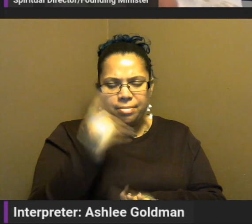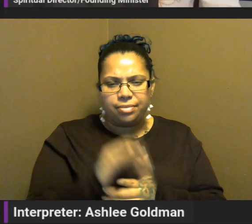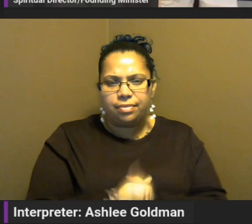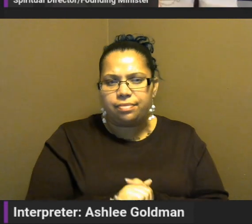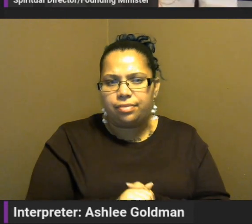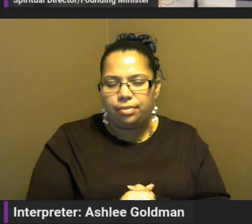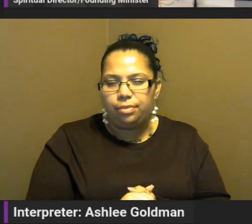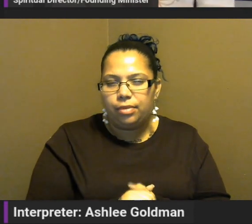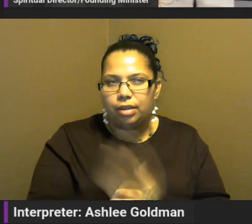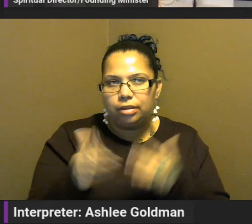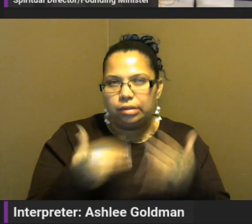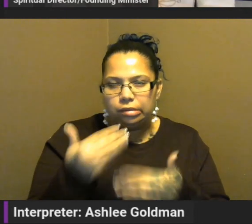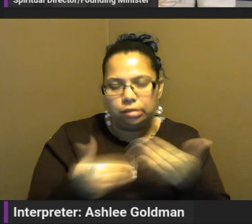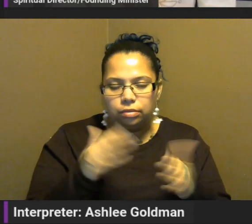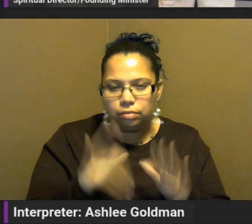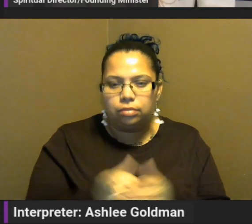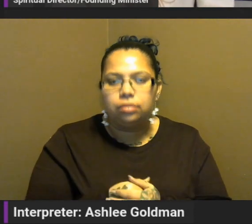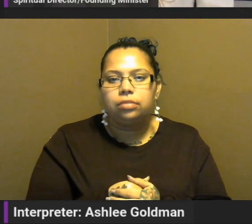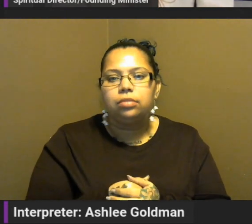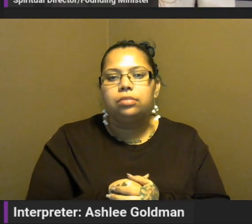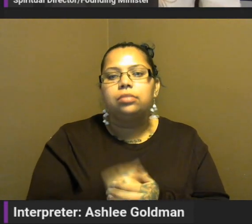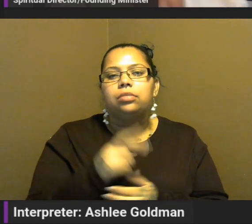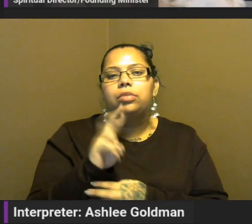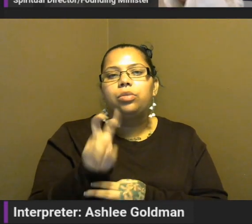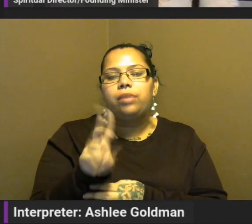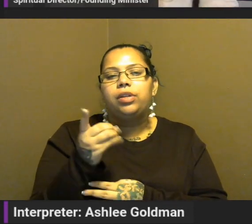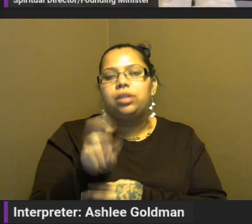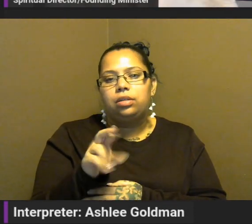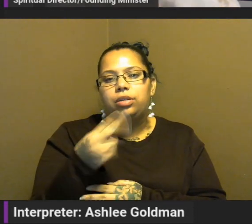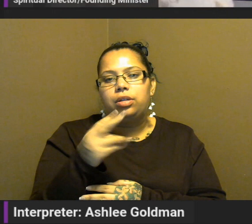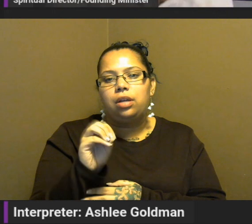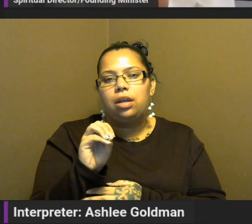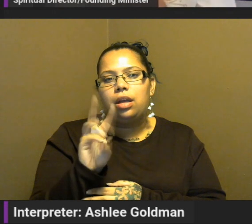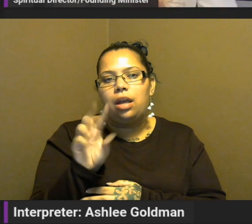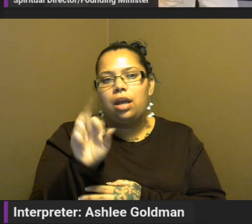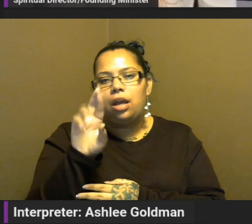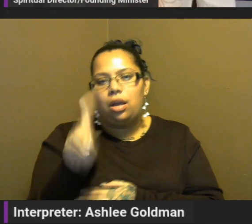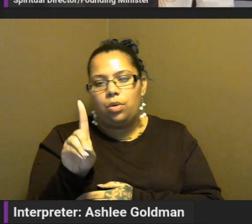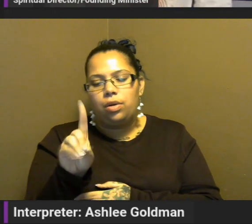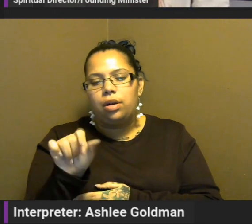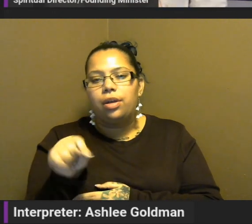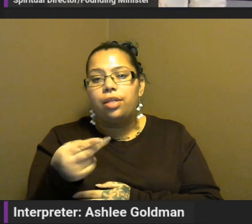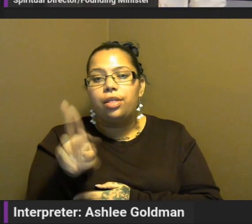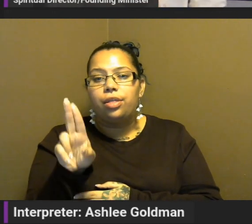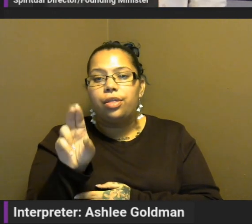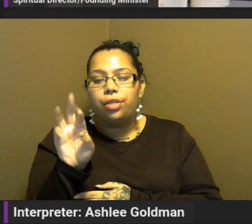Let's go to Reverend Dr. Howard Thurman for a moment, and then we're going to sort of